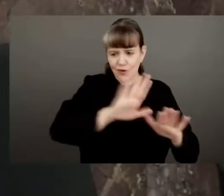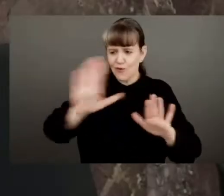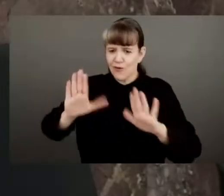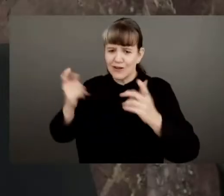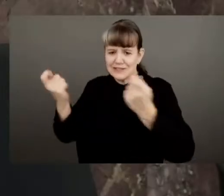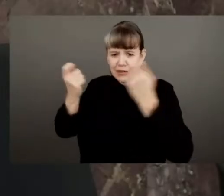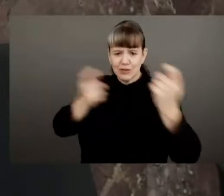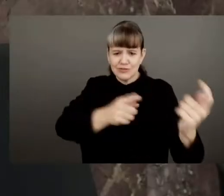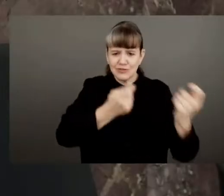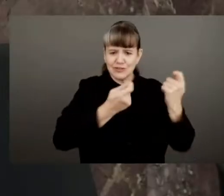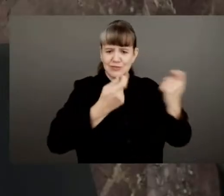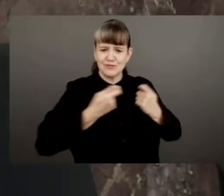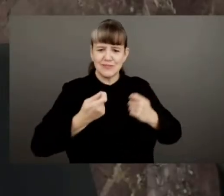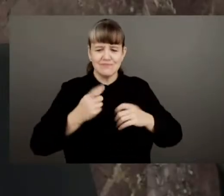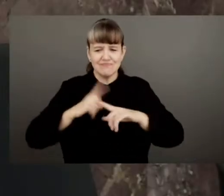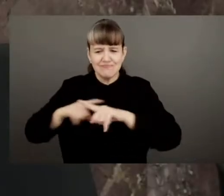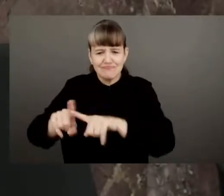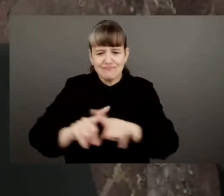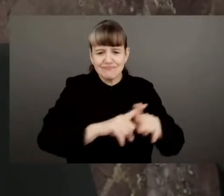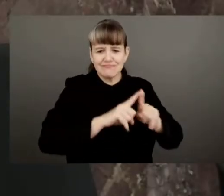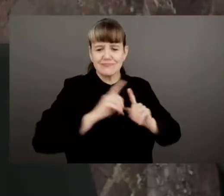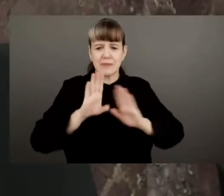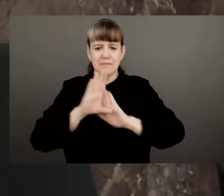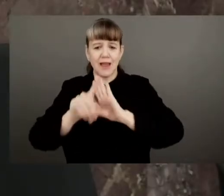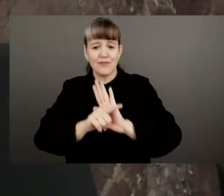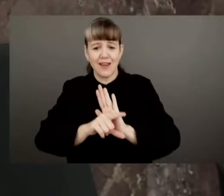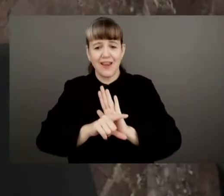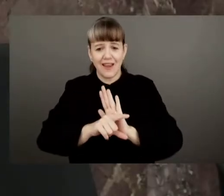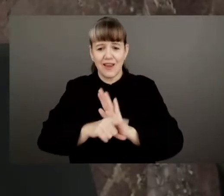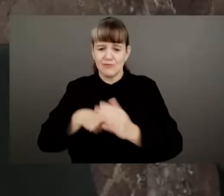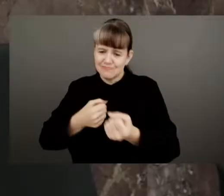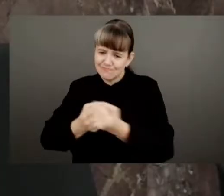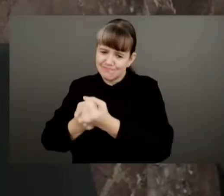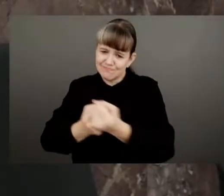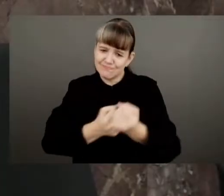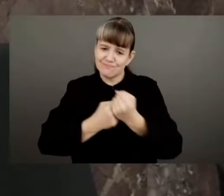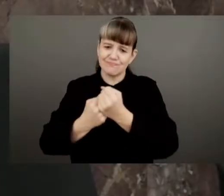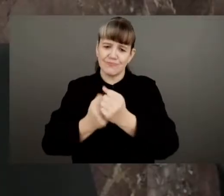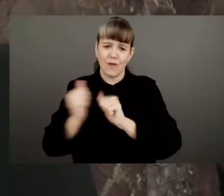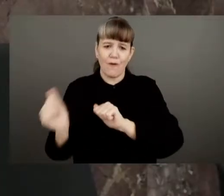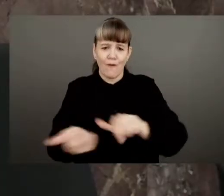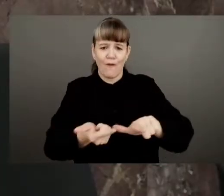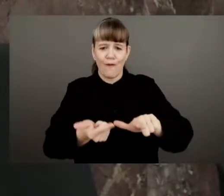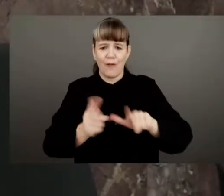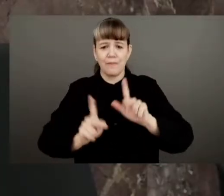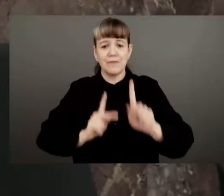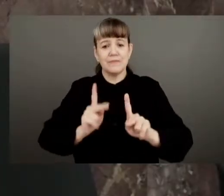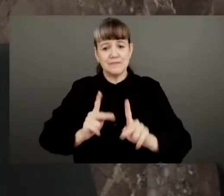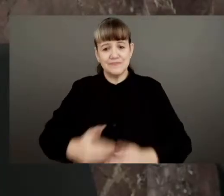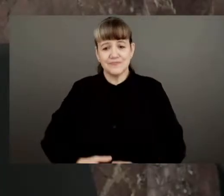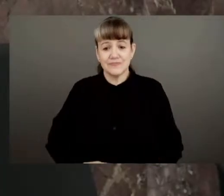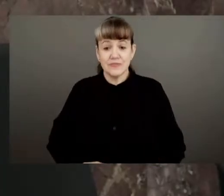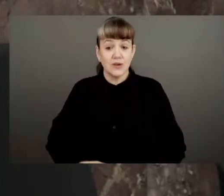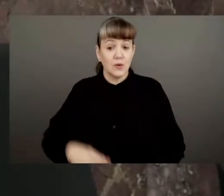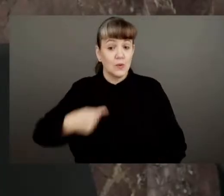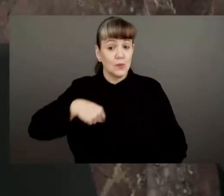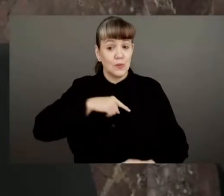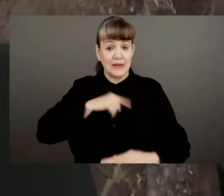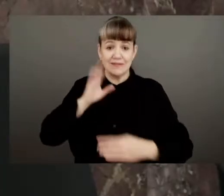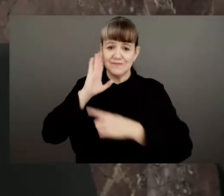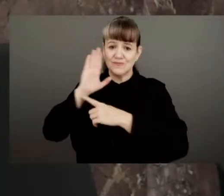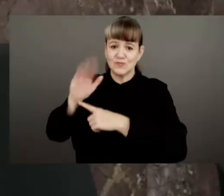we also know that building a truly inclusive society means standing